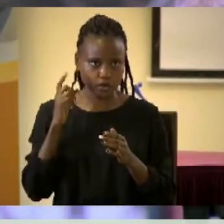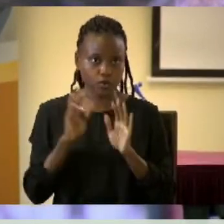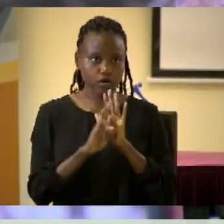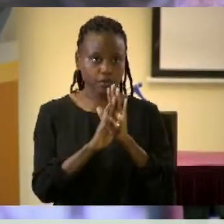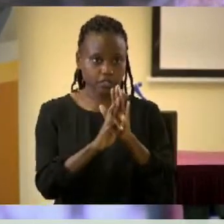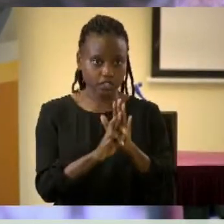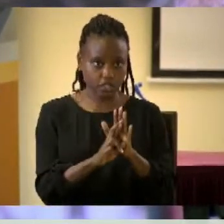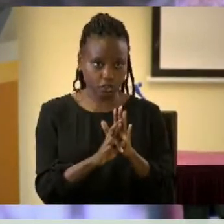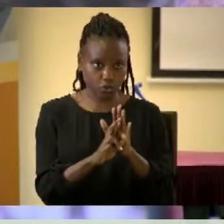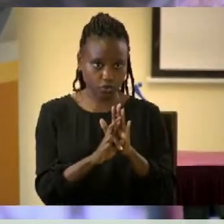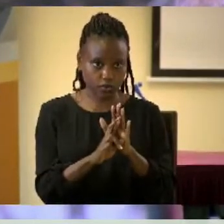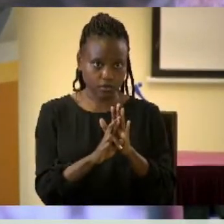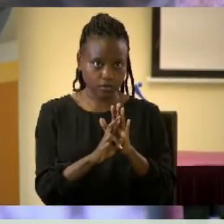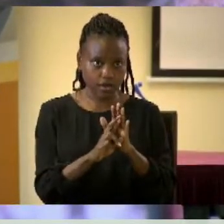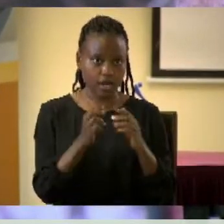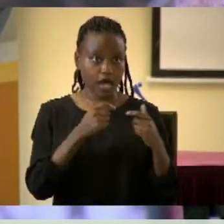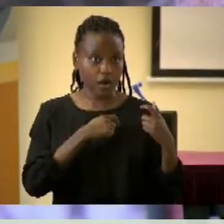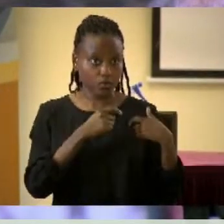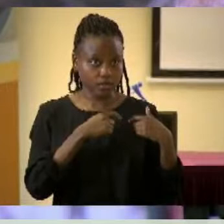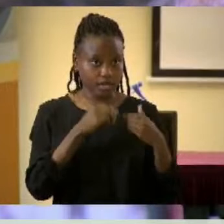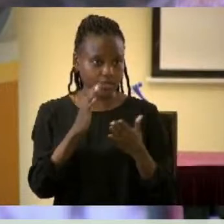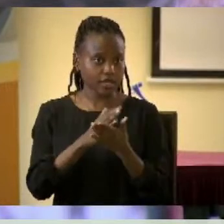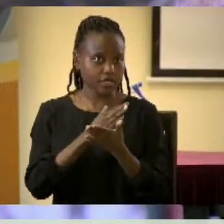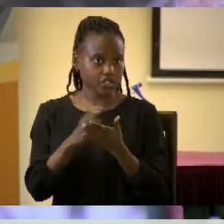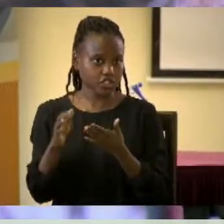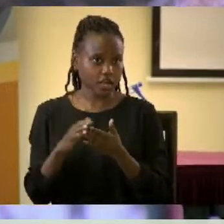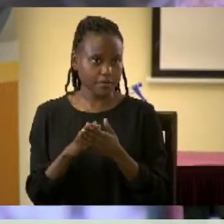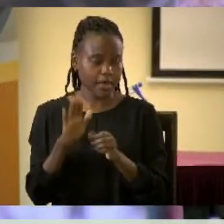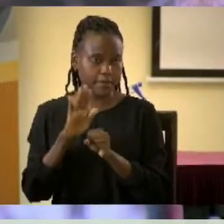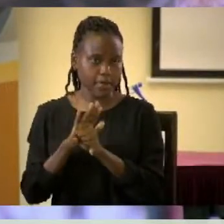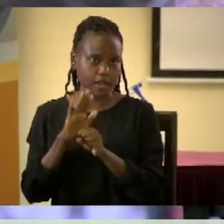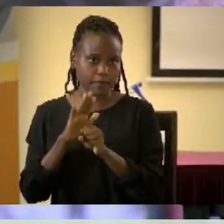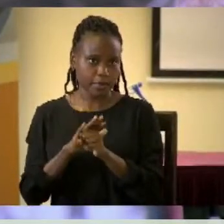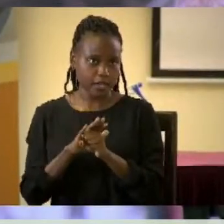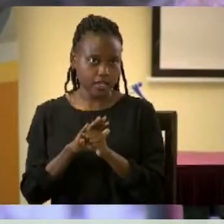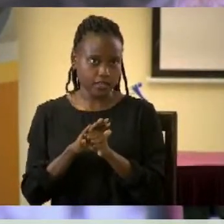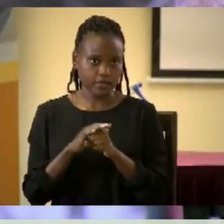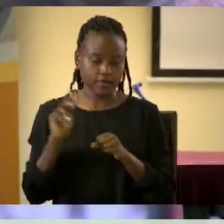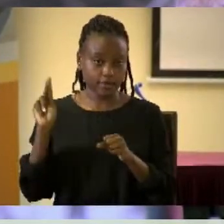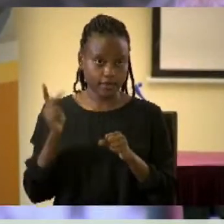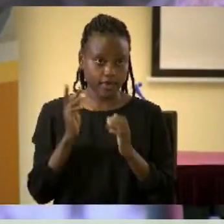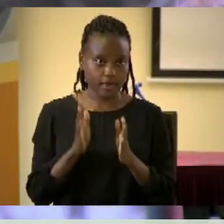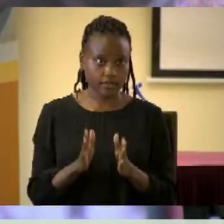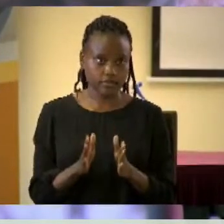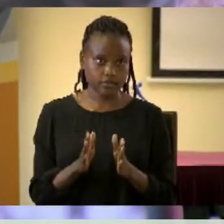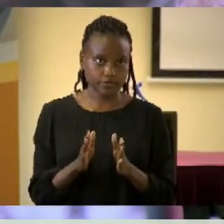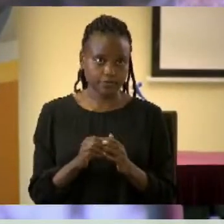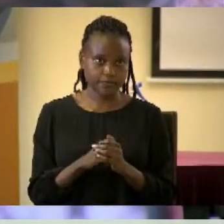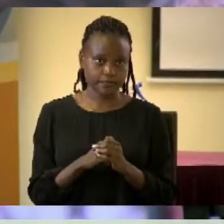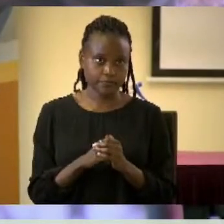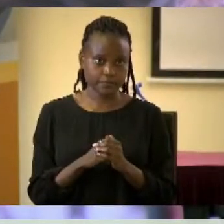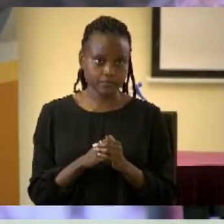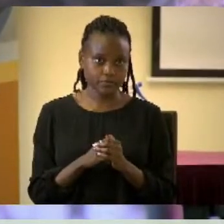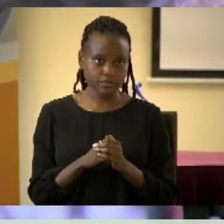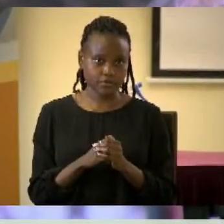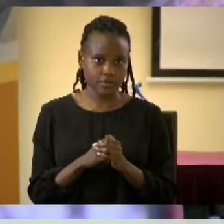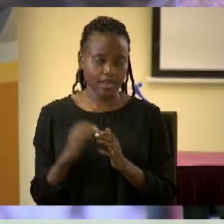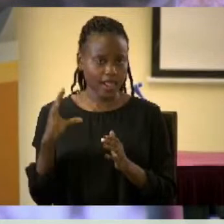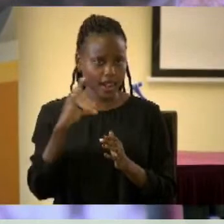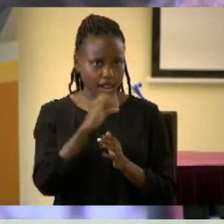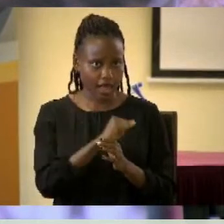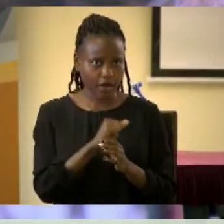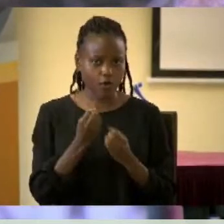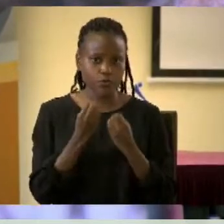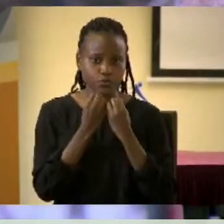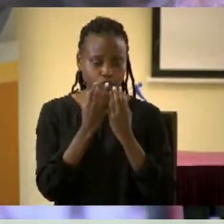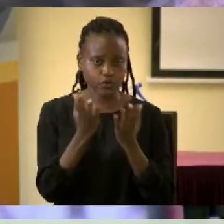a concern that is shared by millions of ordinary Kenyans. Ladies and gentlemen, lack of legal